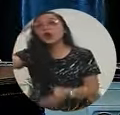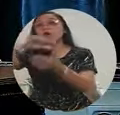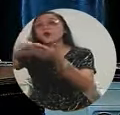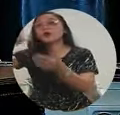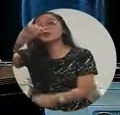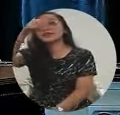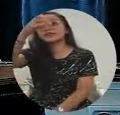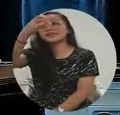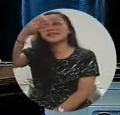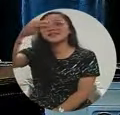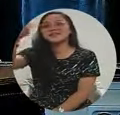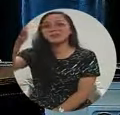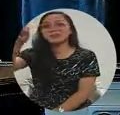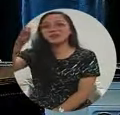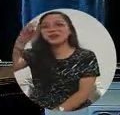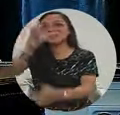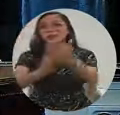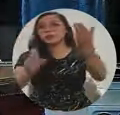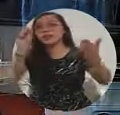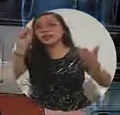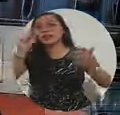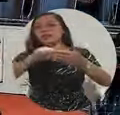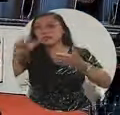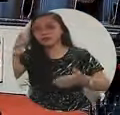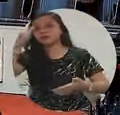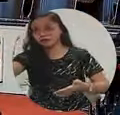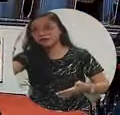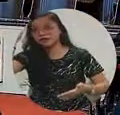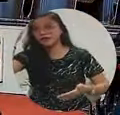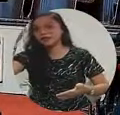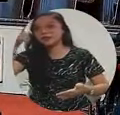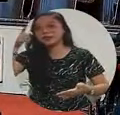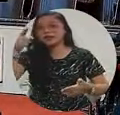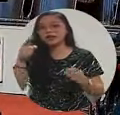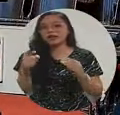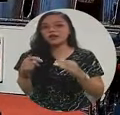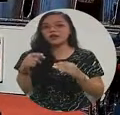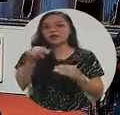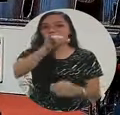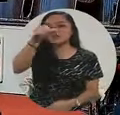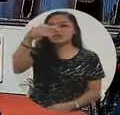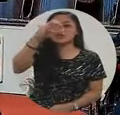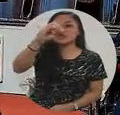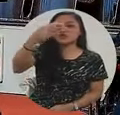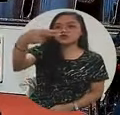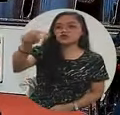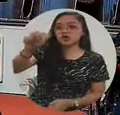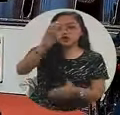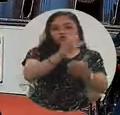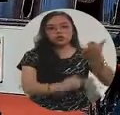John 11:35. So kanang gabi si John, little boy, Mommy, my teacher said that we will memorize